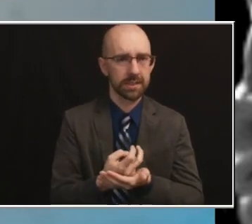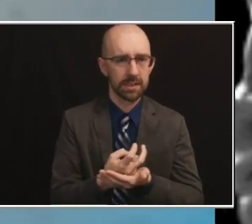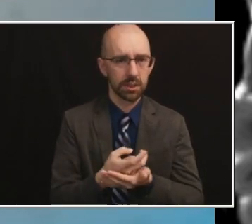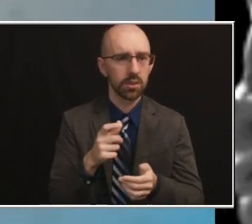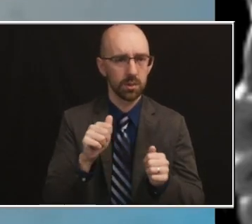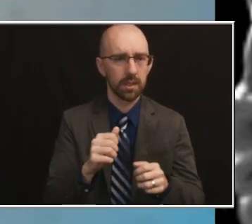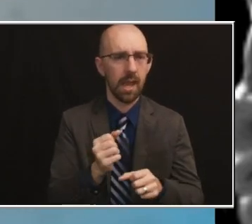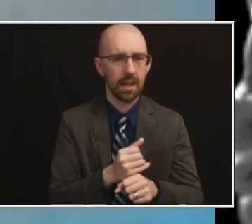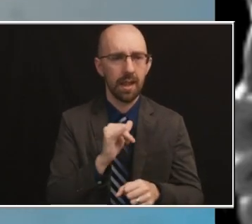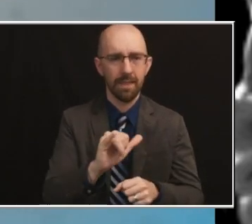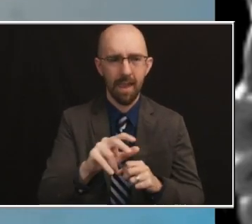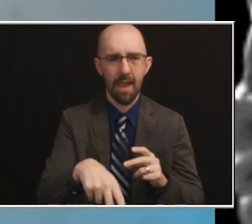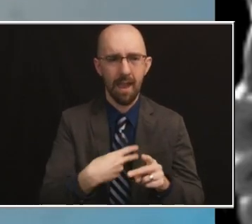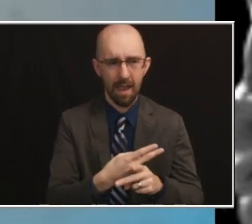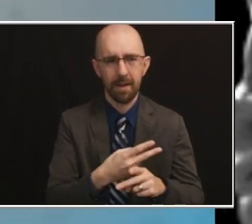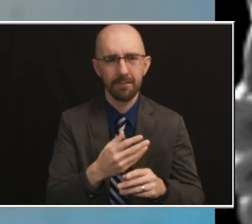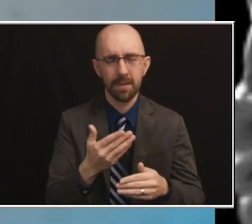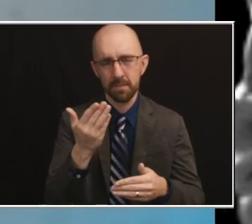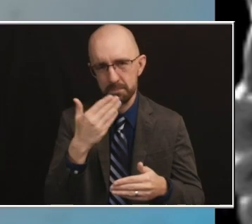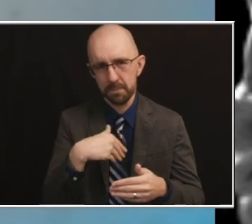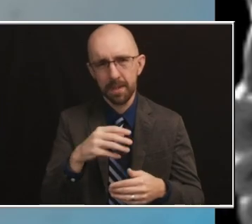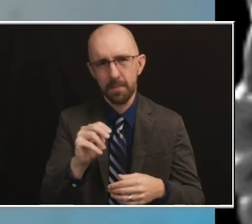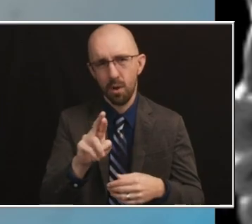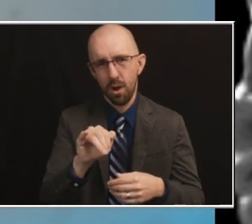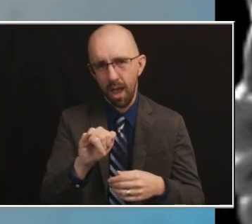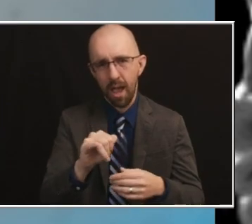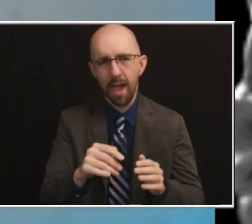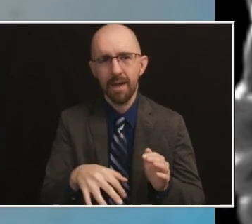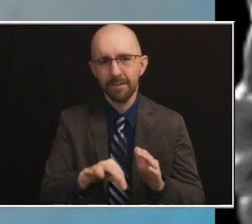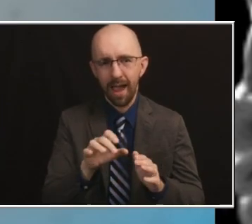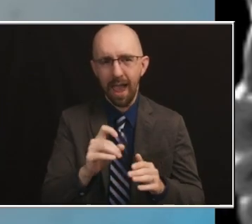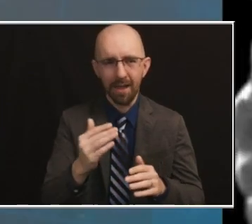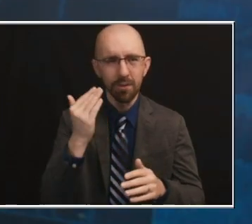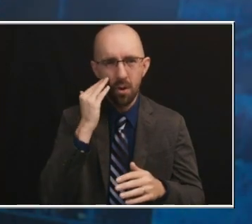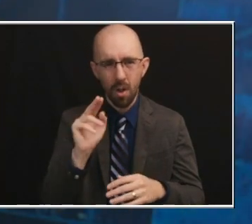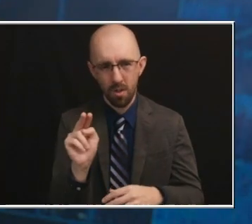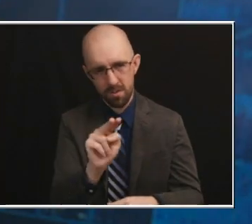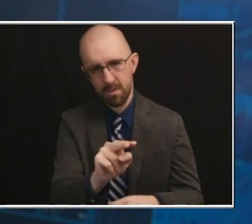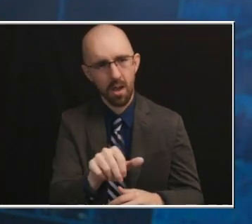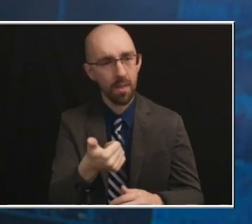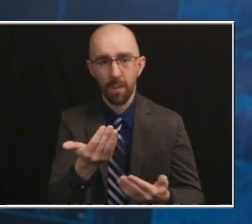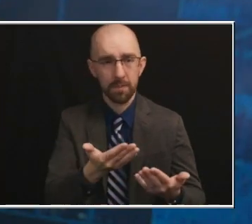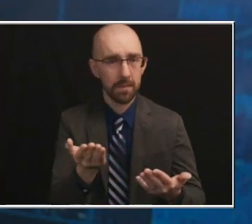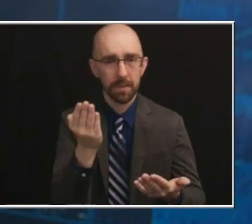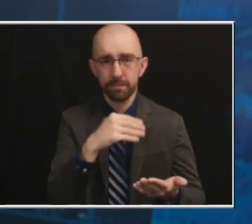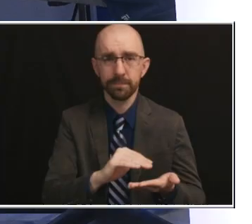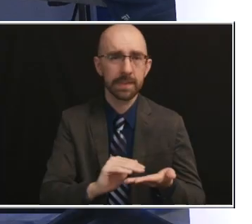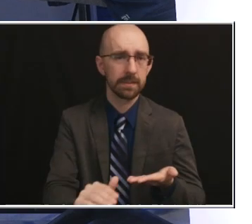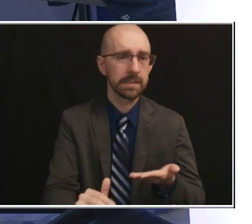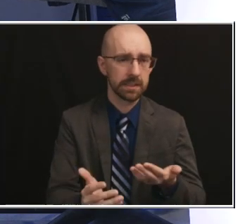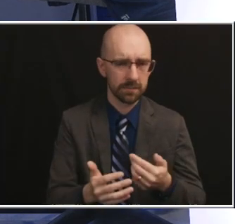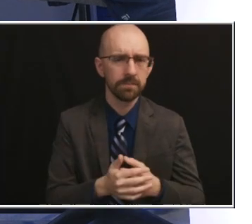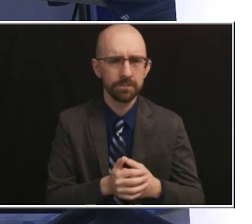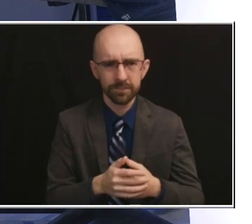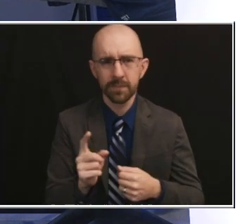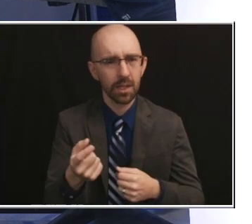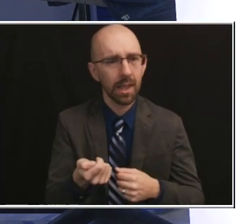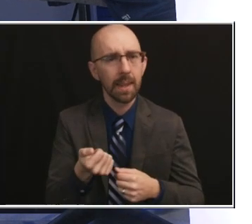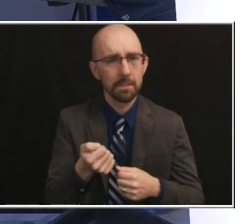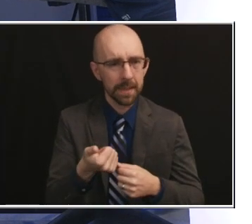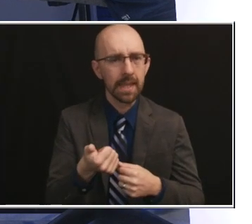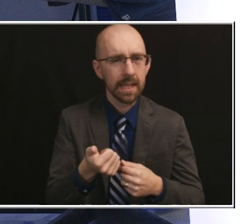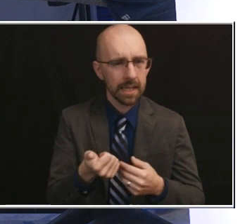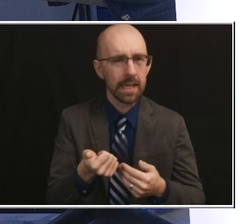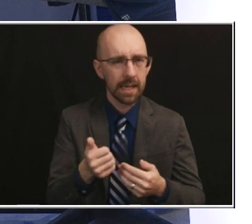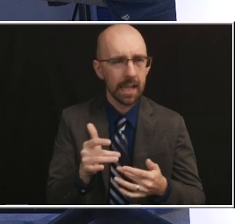kind of pretty subtle MRI finding that you got to kind of know to look for it. Otherwise, you might just kind of dismiss it. Sure, just a little bit, just a little bit